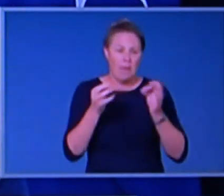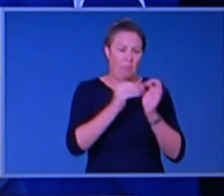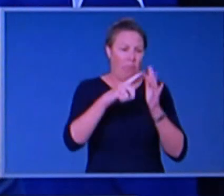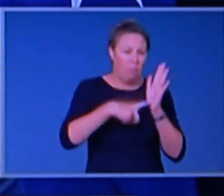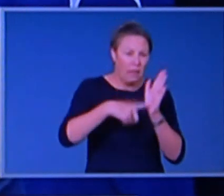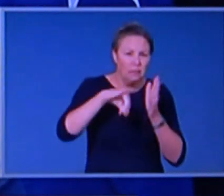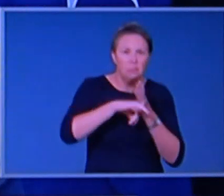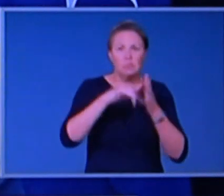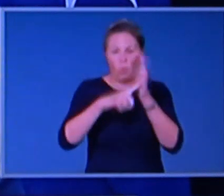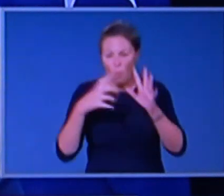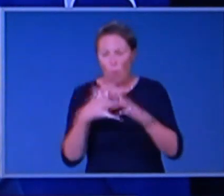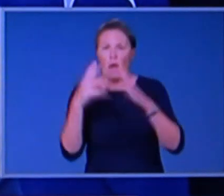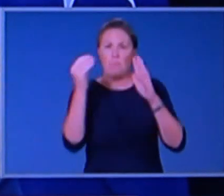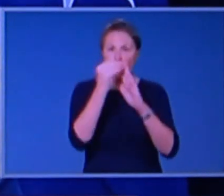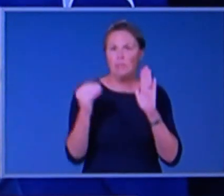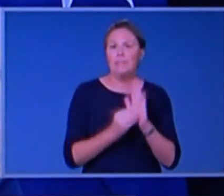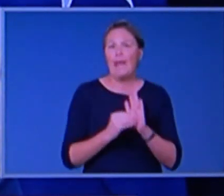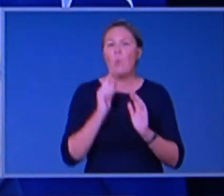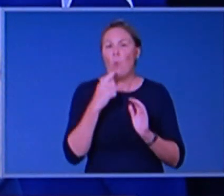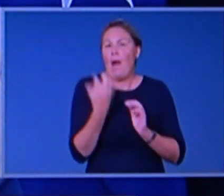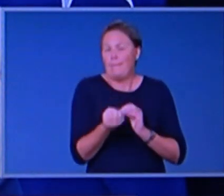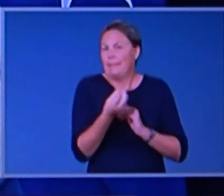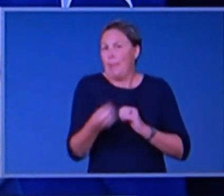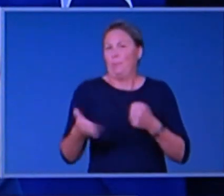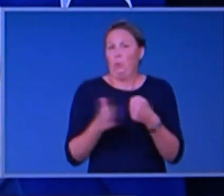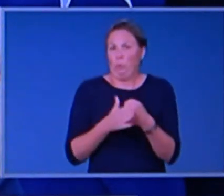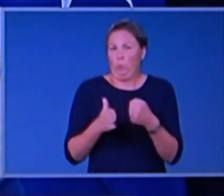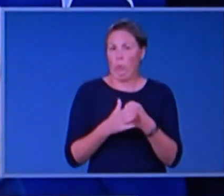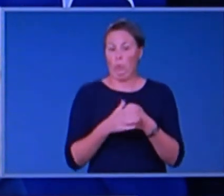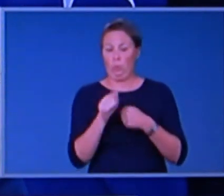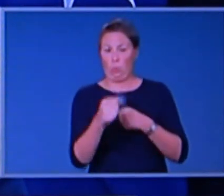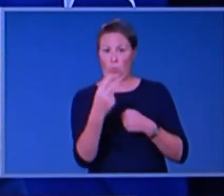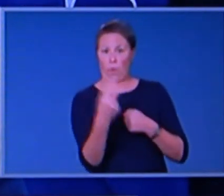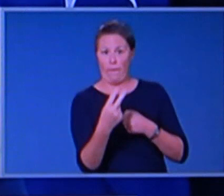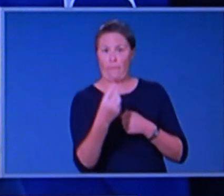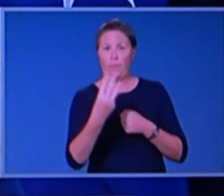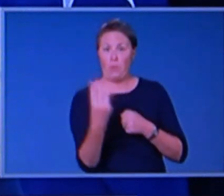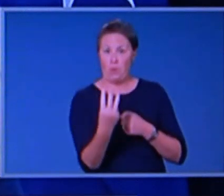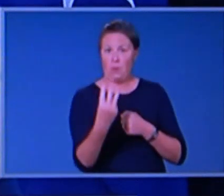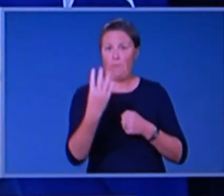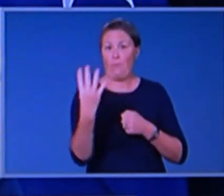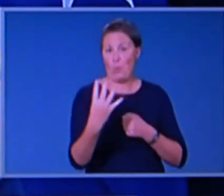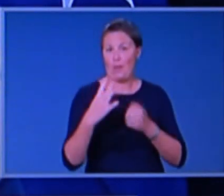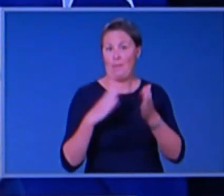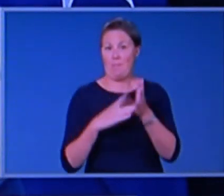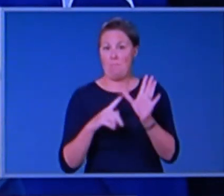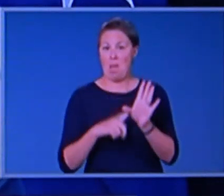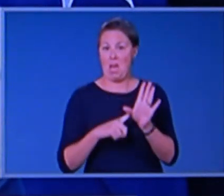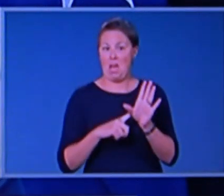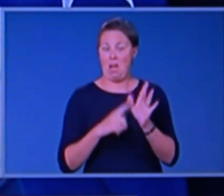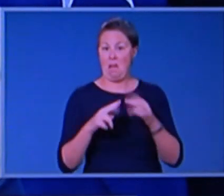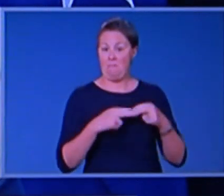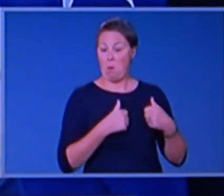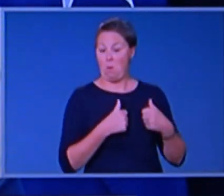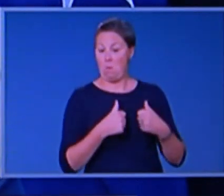more bills that will be introduced over the course of that week. So 12, 13, 14 May, and it's our intention that going well, then we would